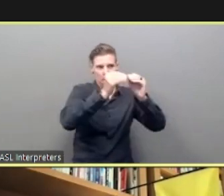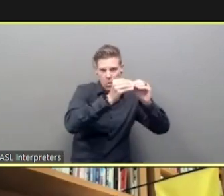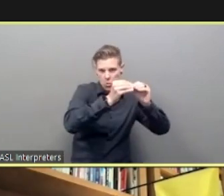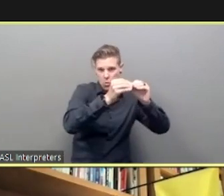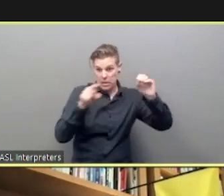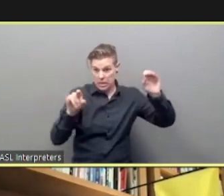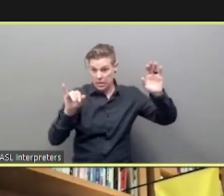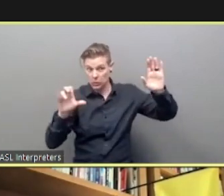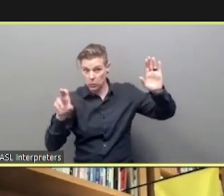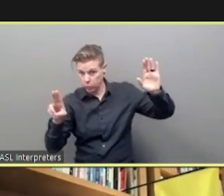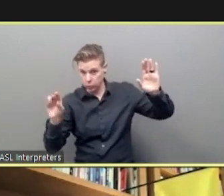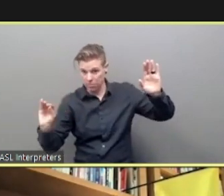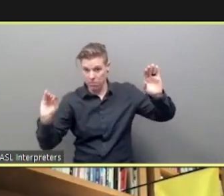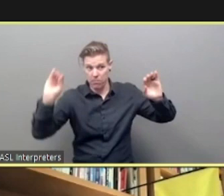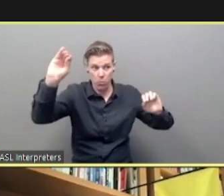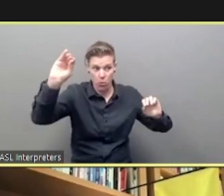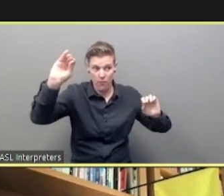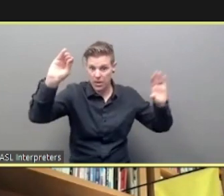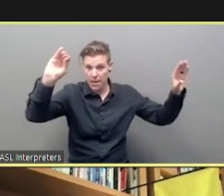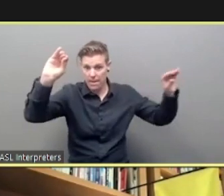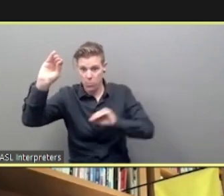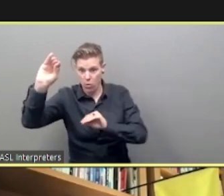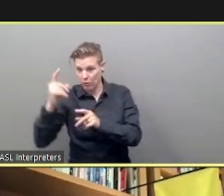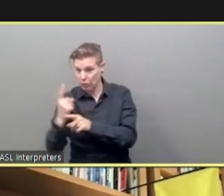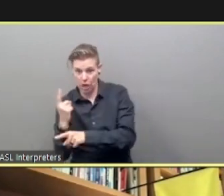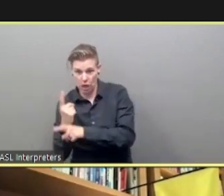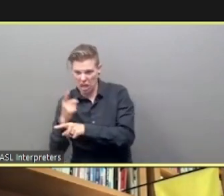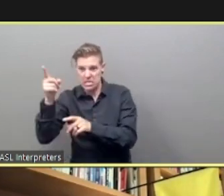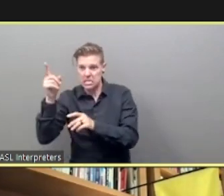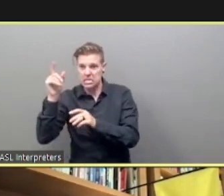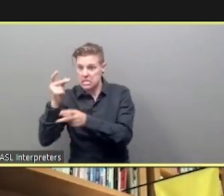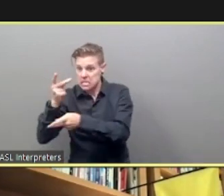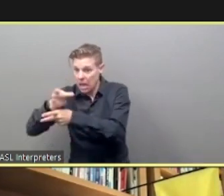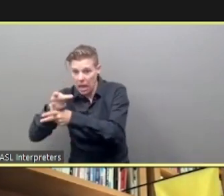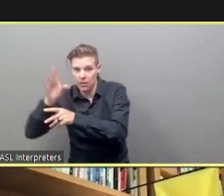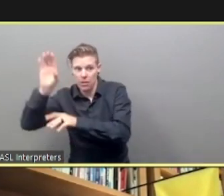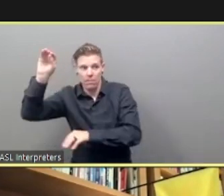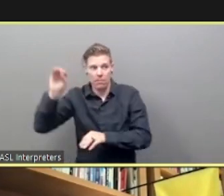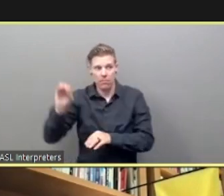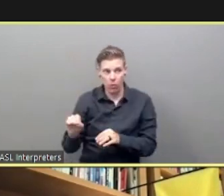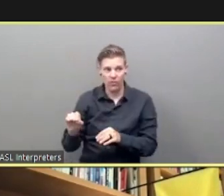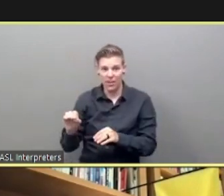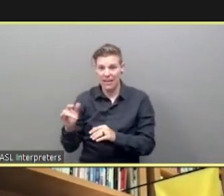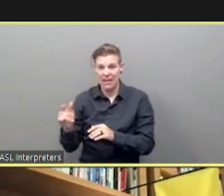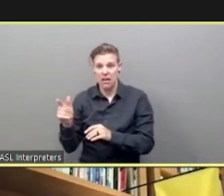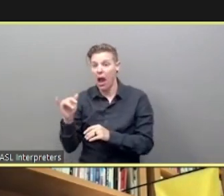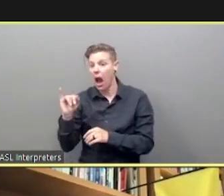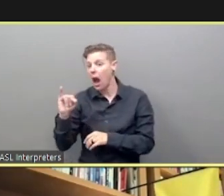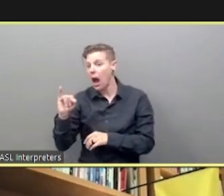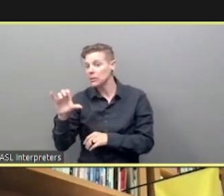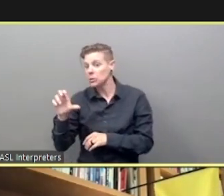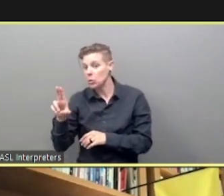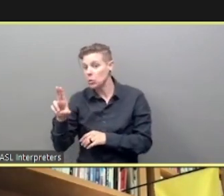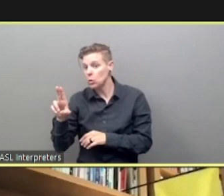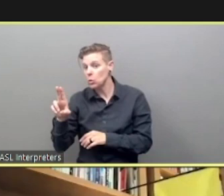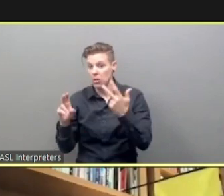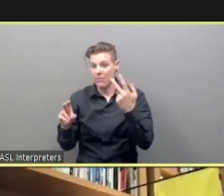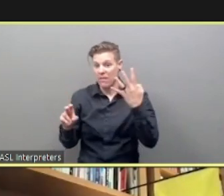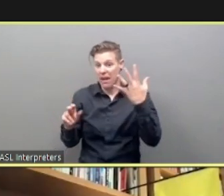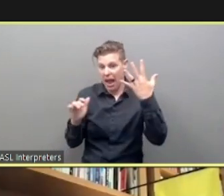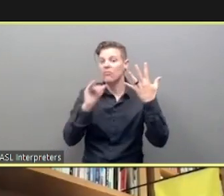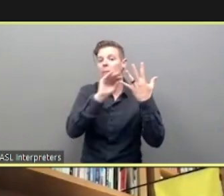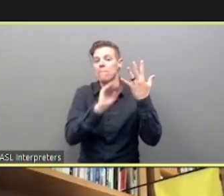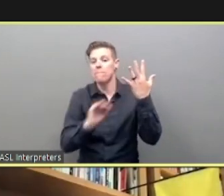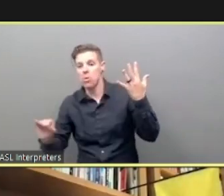into regular medical bed care. Of course, that's pretty difficult to move someone from an ICU on ultra